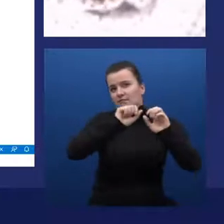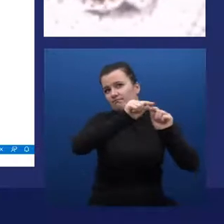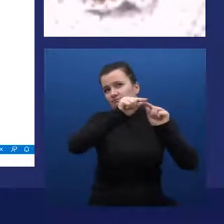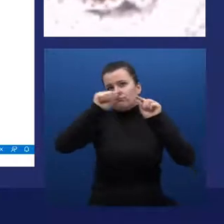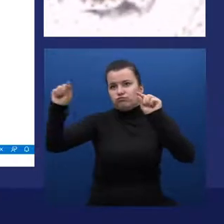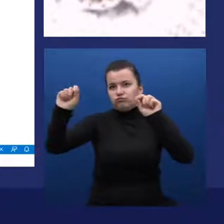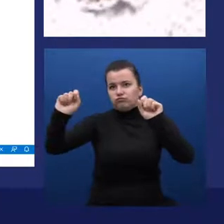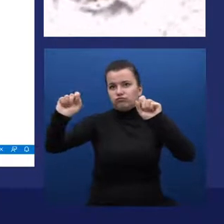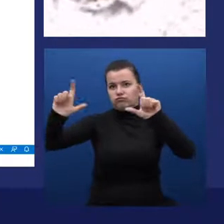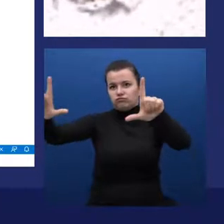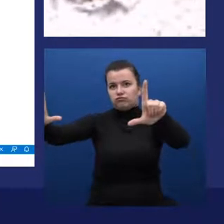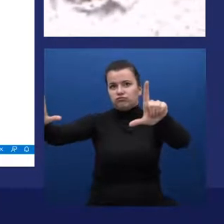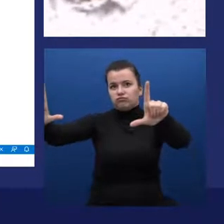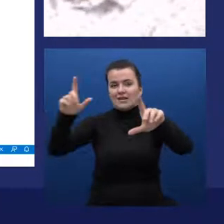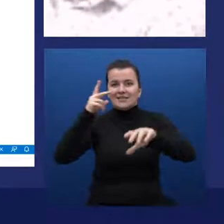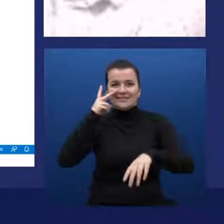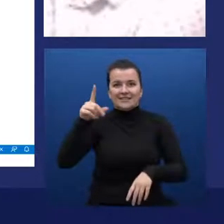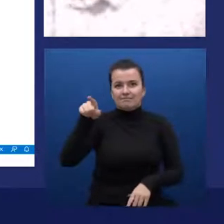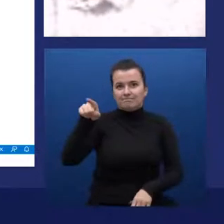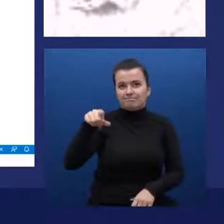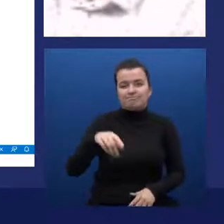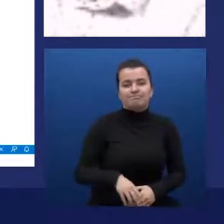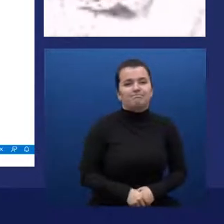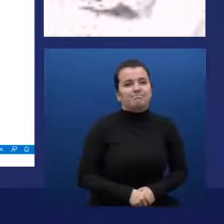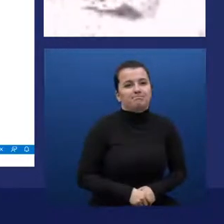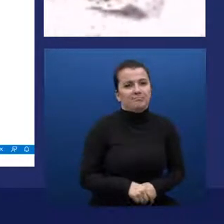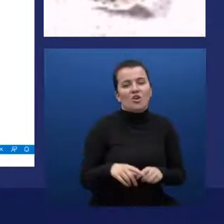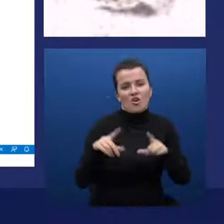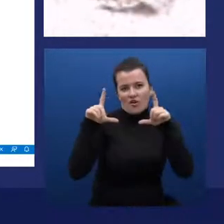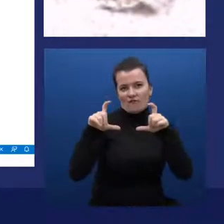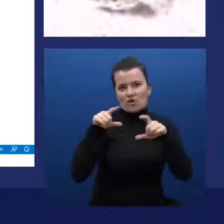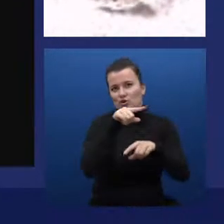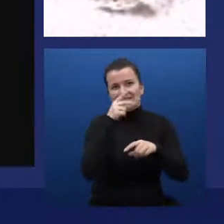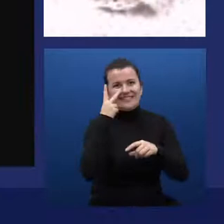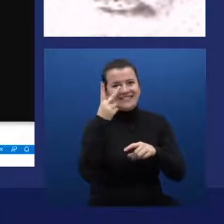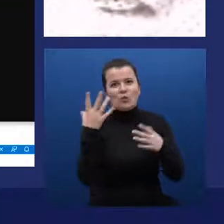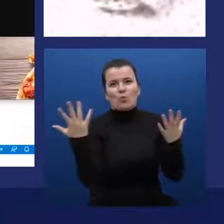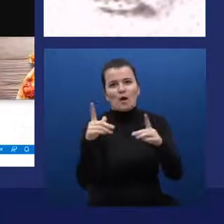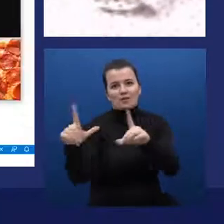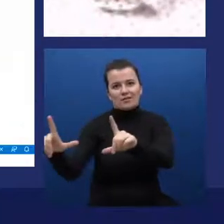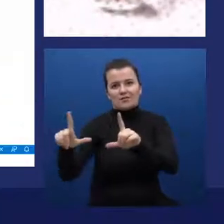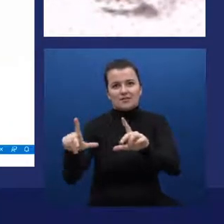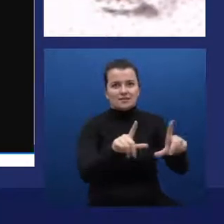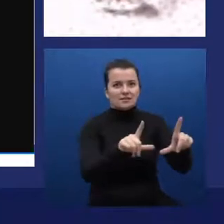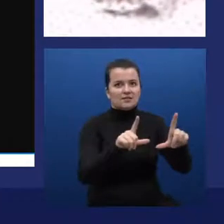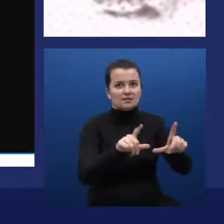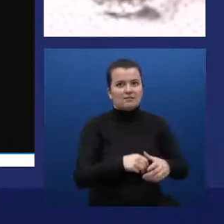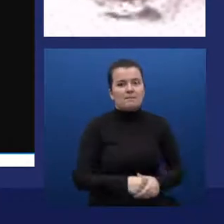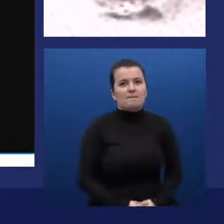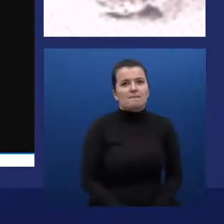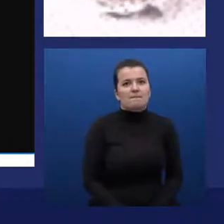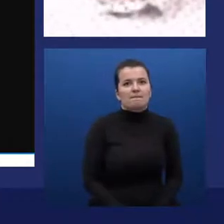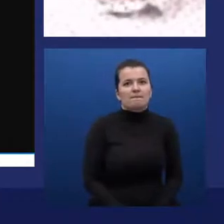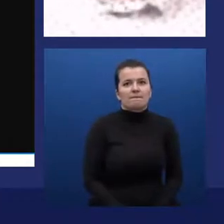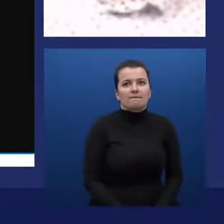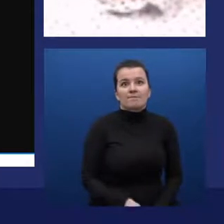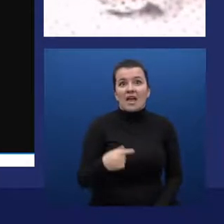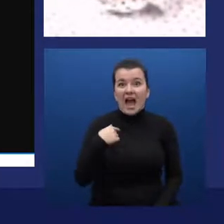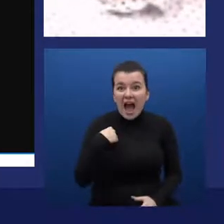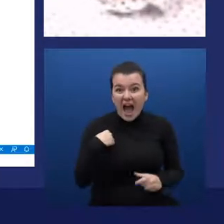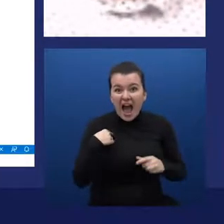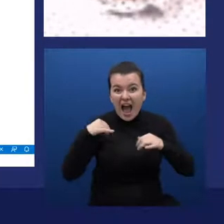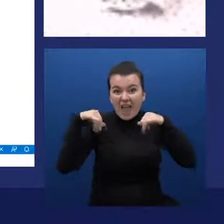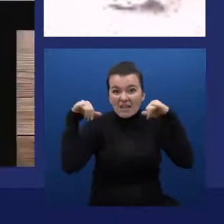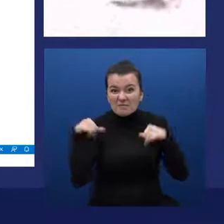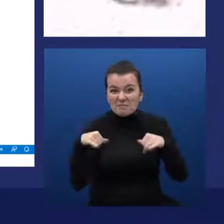me bring it over. Let me put the picture in there so you can see it. Oh my gosh, I gave it a pizza and it thought it was a burrito. There's the